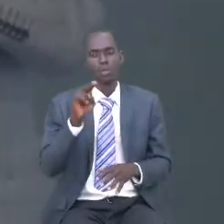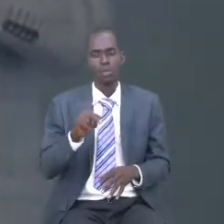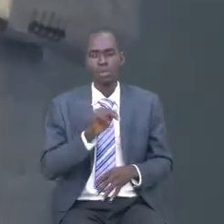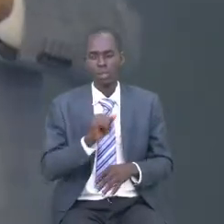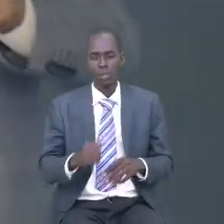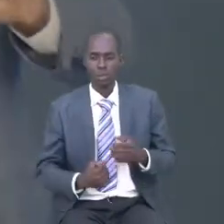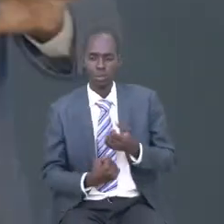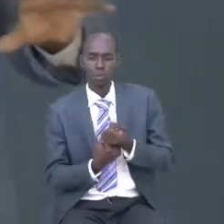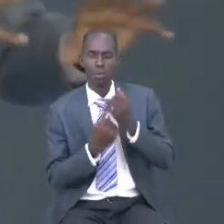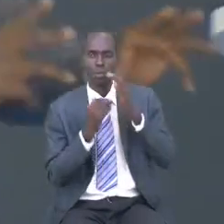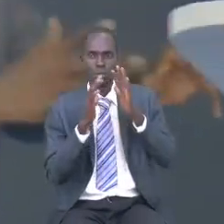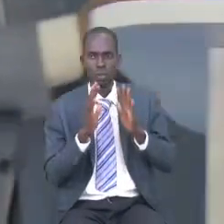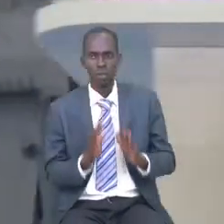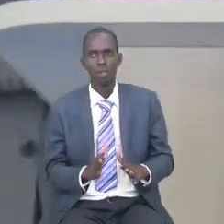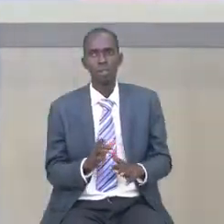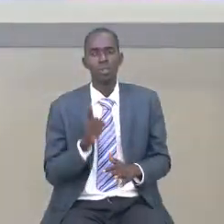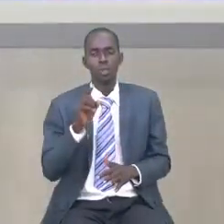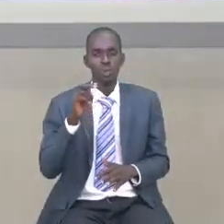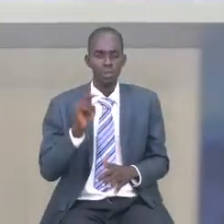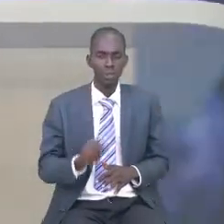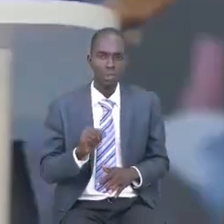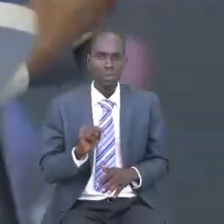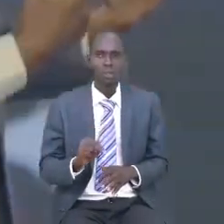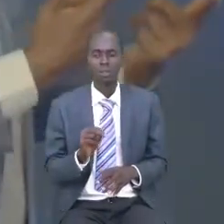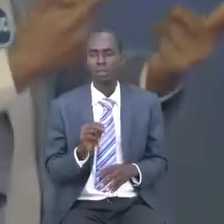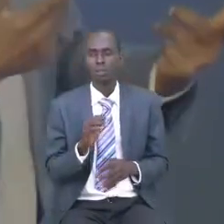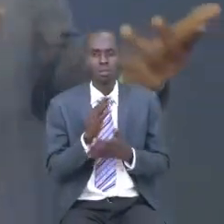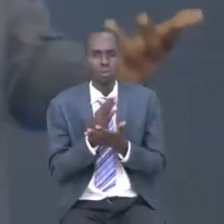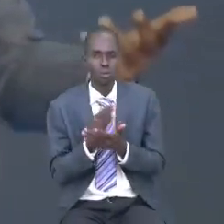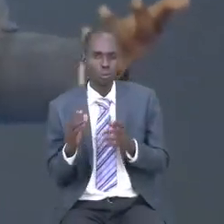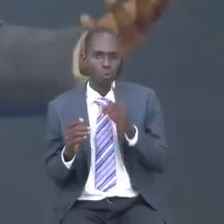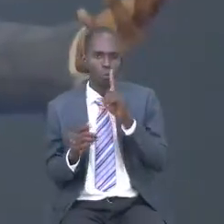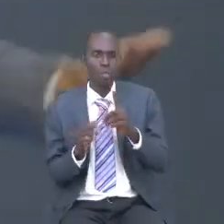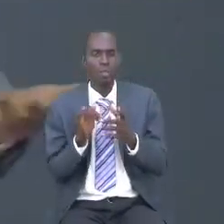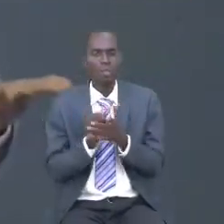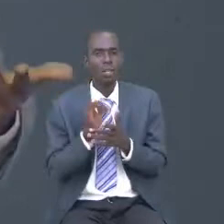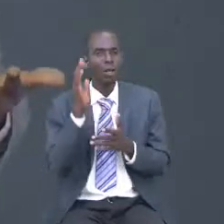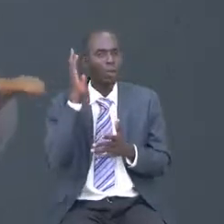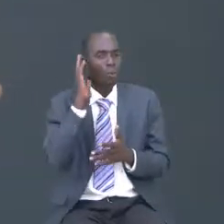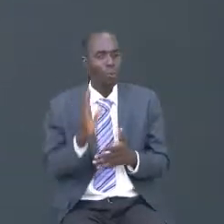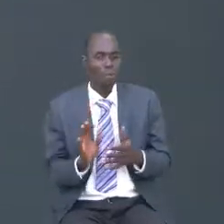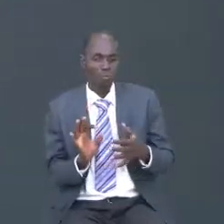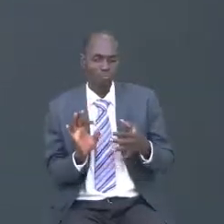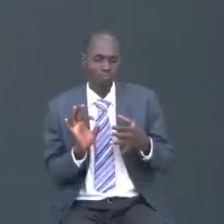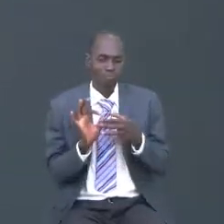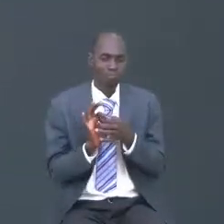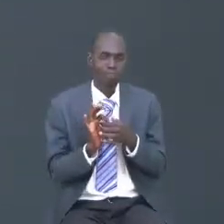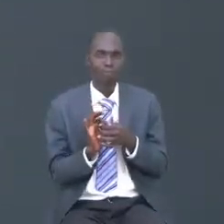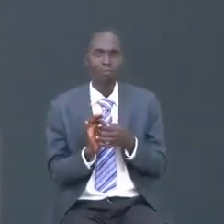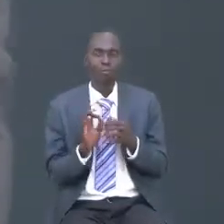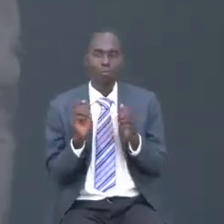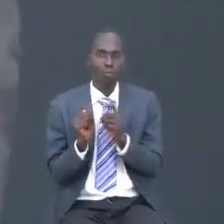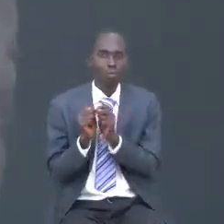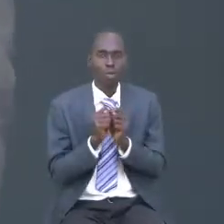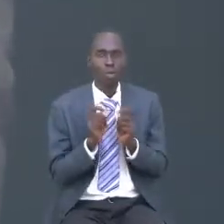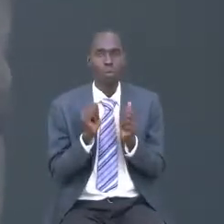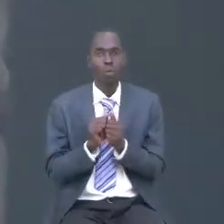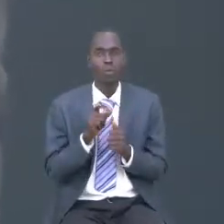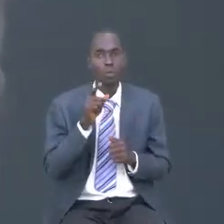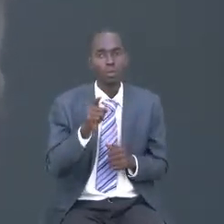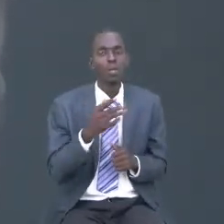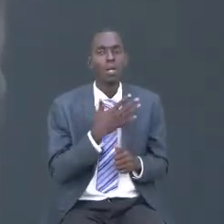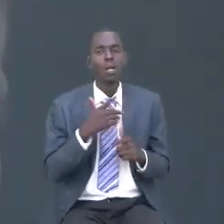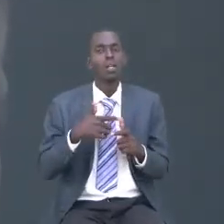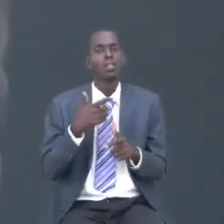reformer. You need a refiner. You need somebody that will be partner with you. And then you